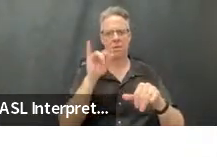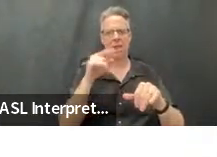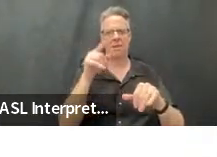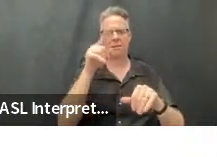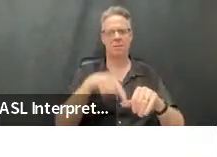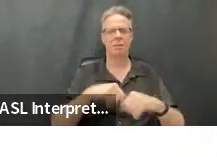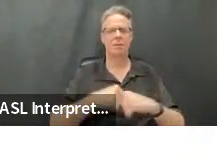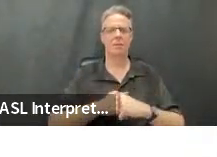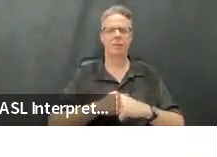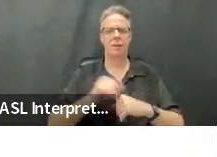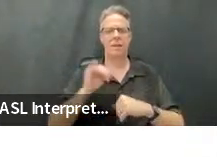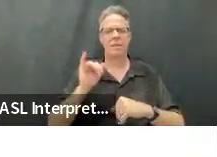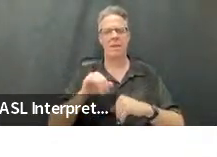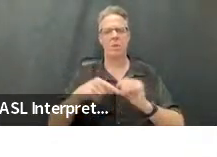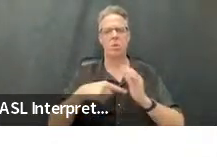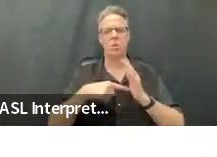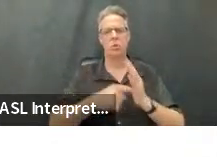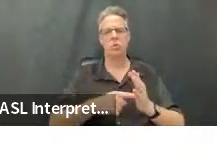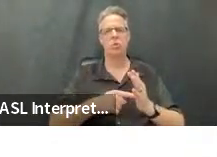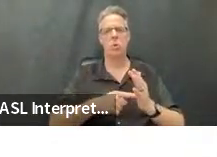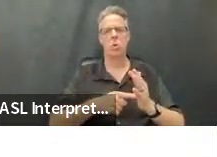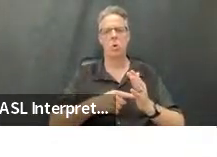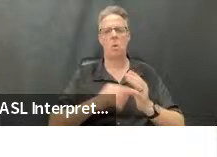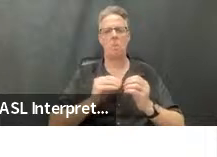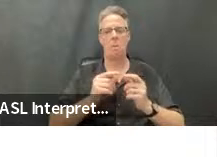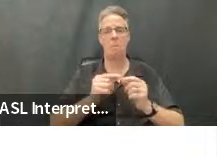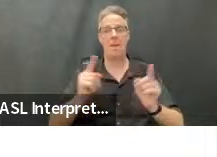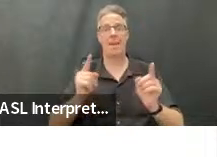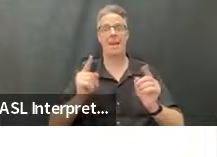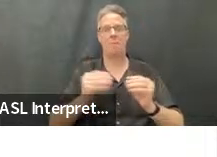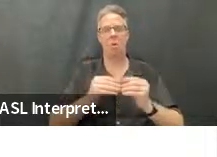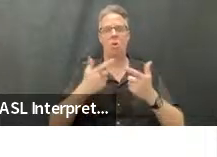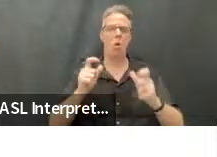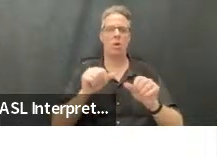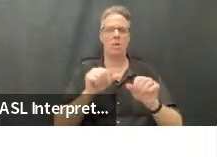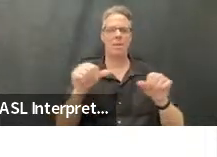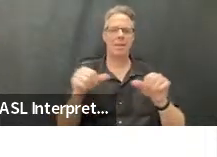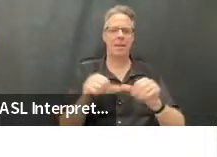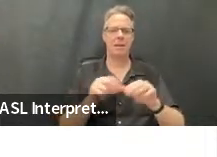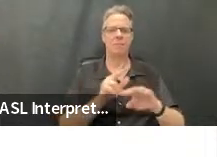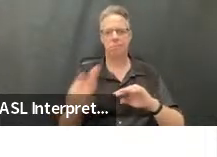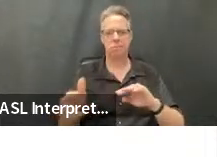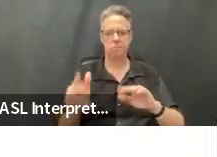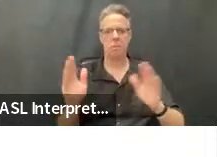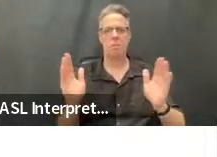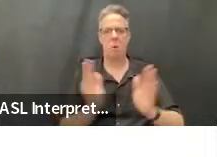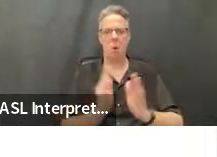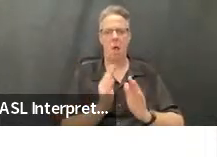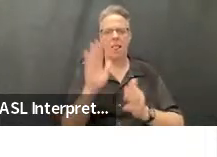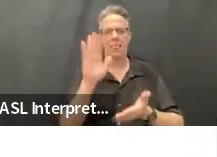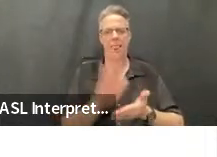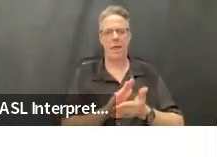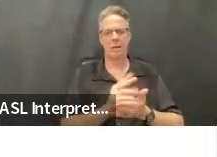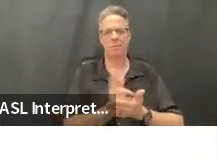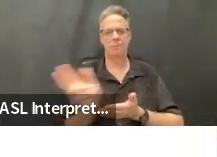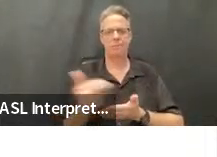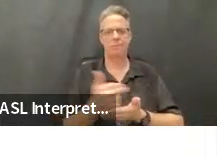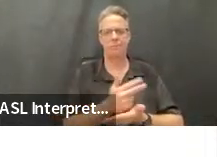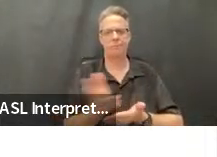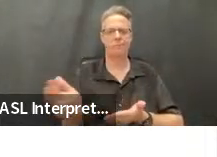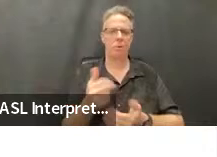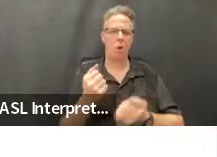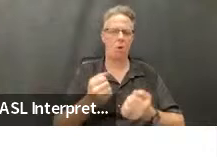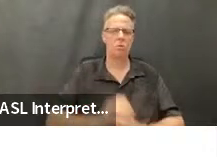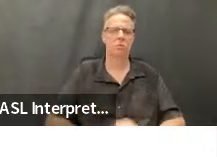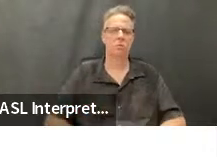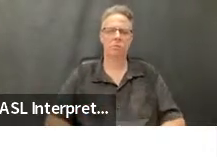to scale, kind of showing the higher ramps get a larger arrow and the smaller ramps with lower volumes have kind of lower, kind of